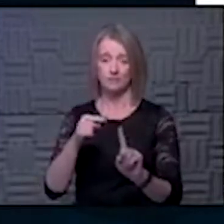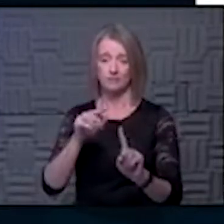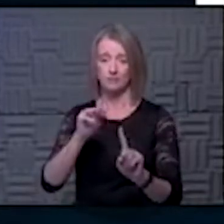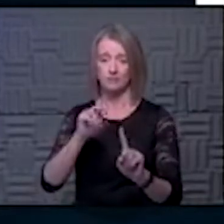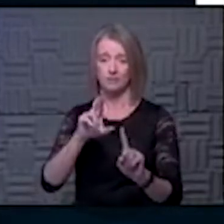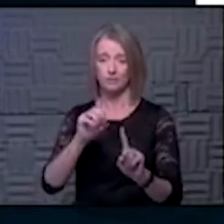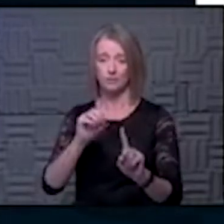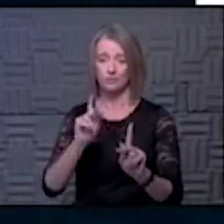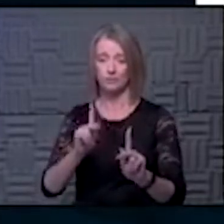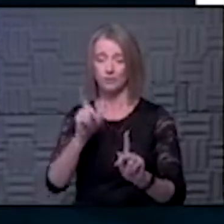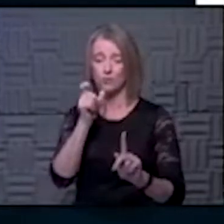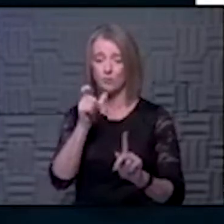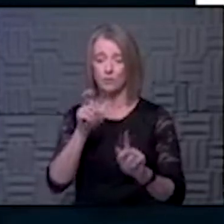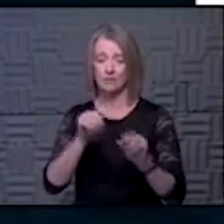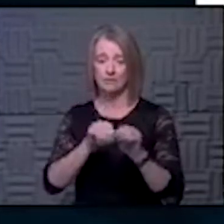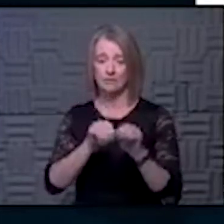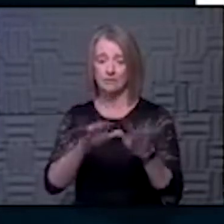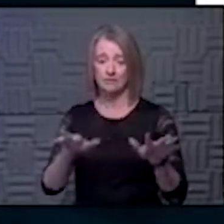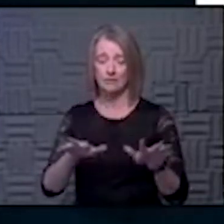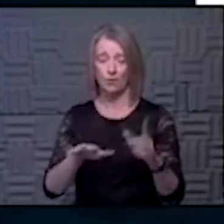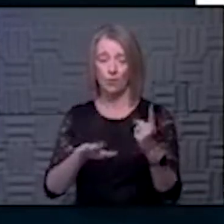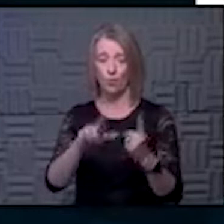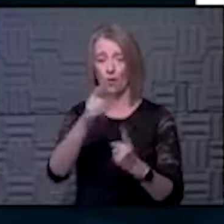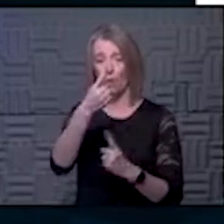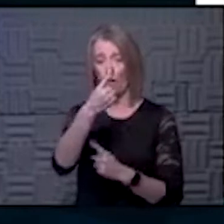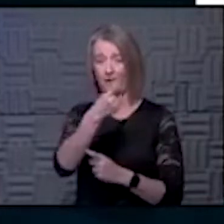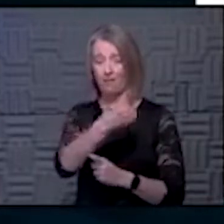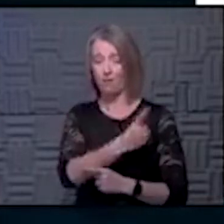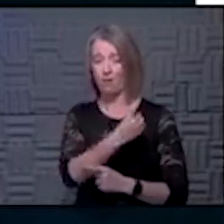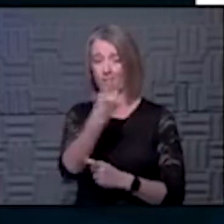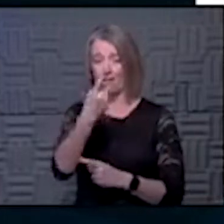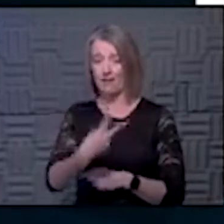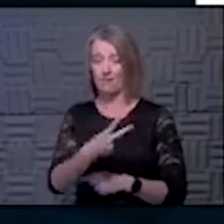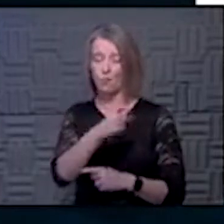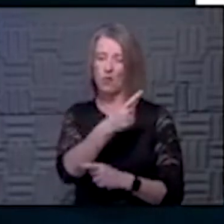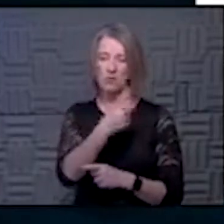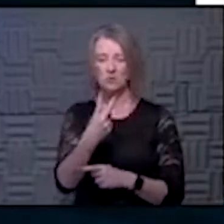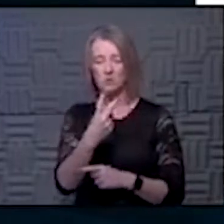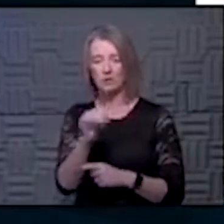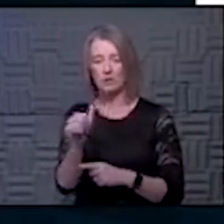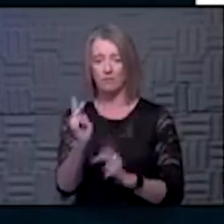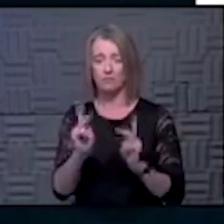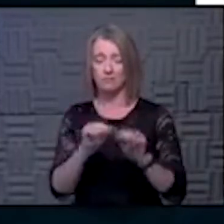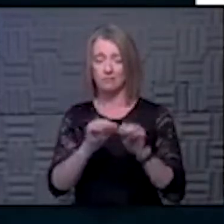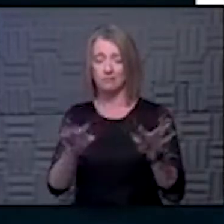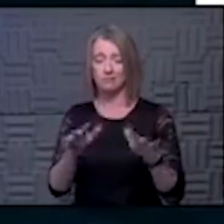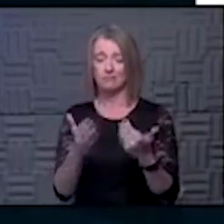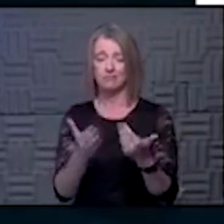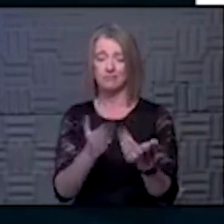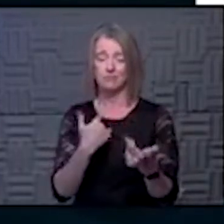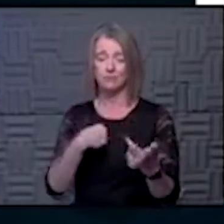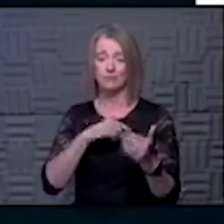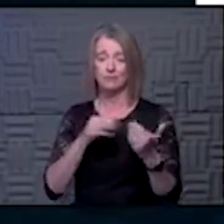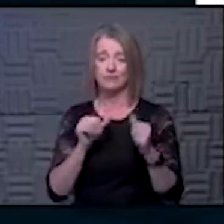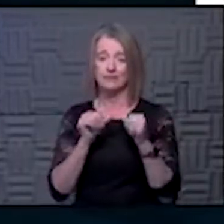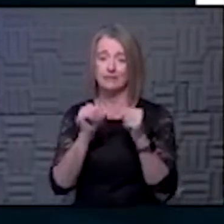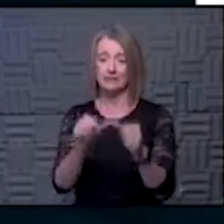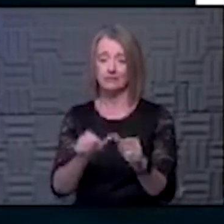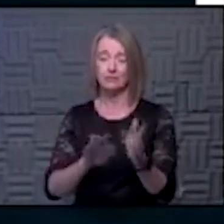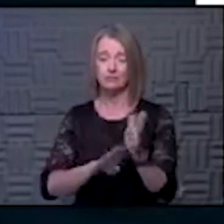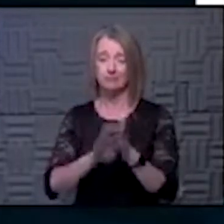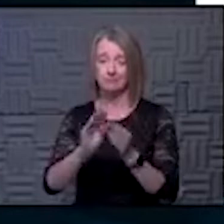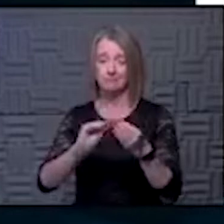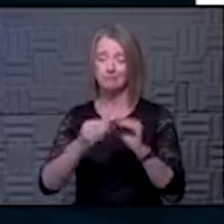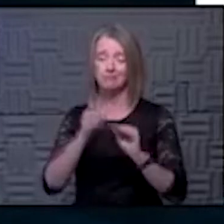metro area now is infecting nearly 1.5 others, between 1 and 2. And that means that we will continue to grow at a rapid